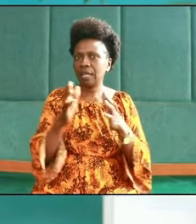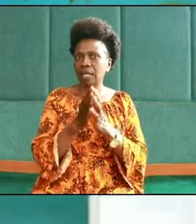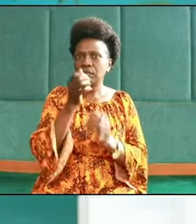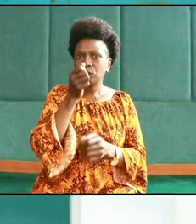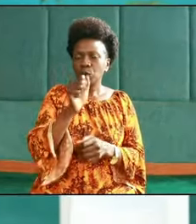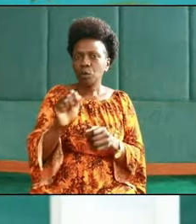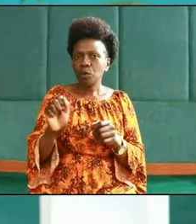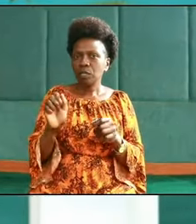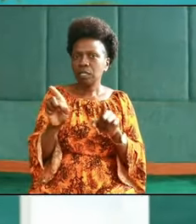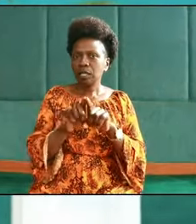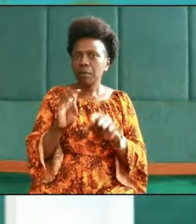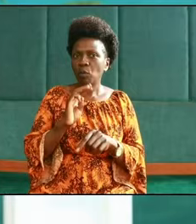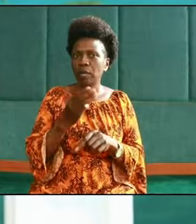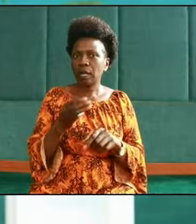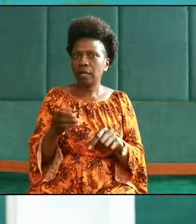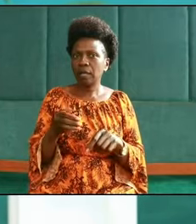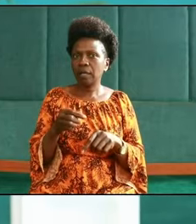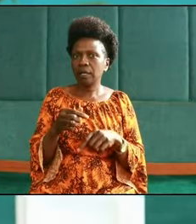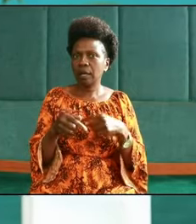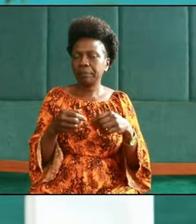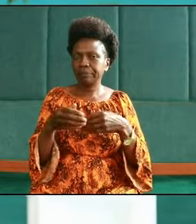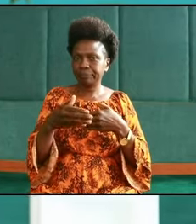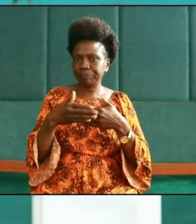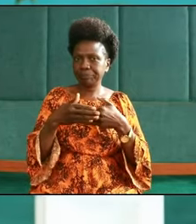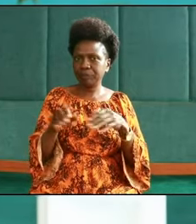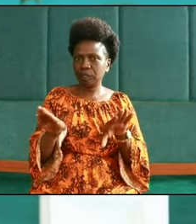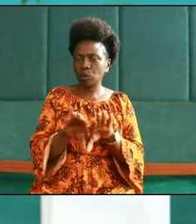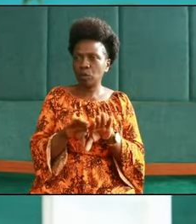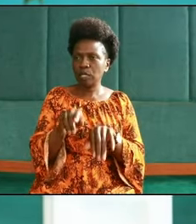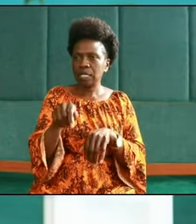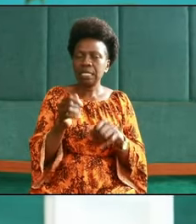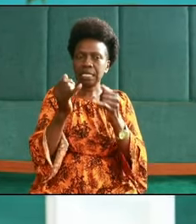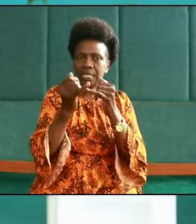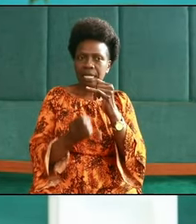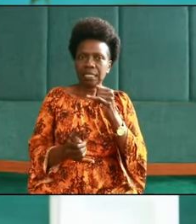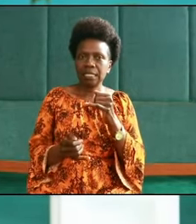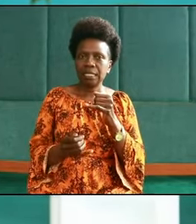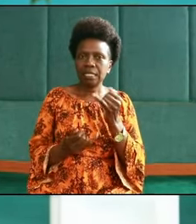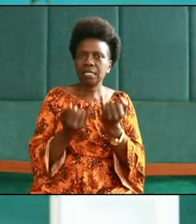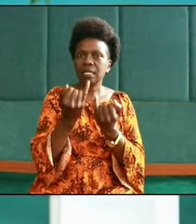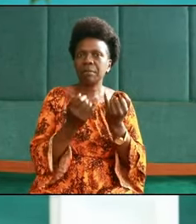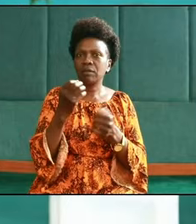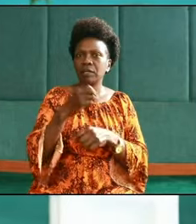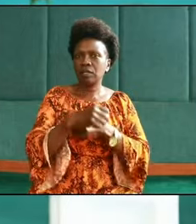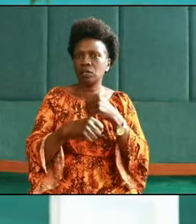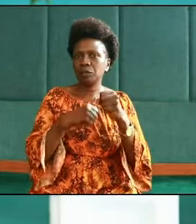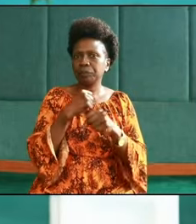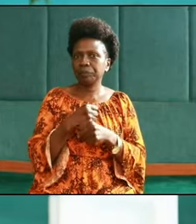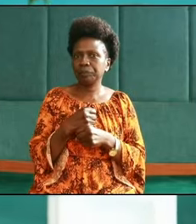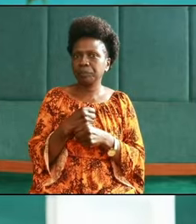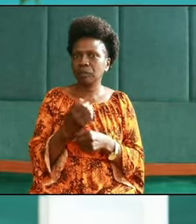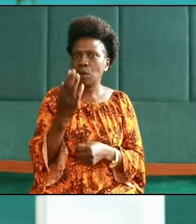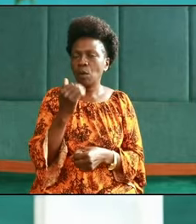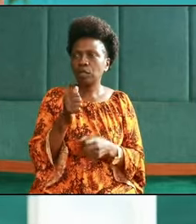As we come to the close, this last Sabbath of the year,